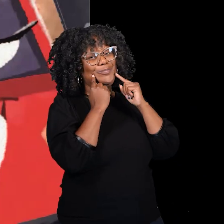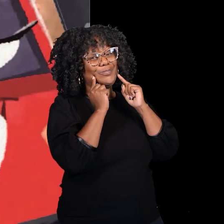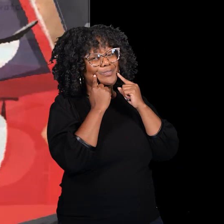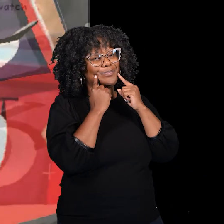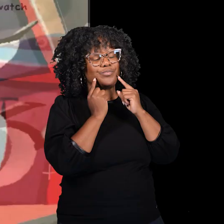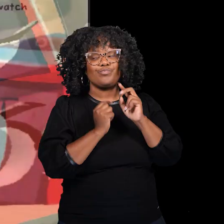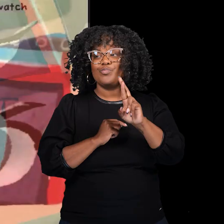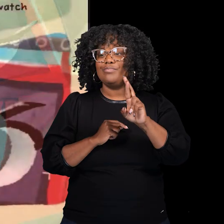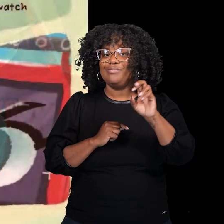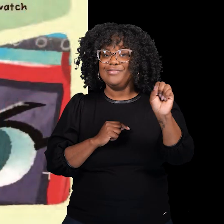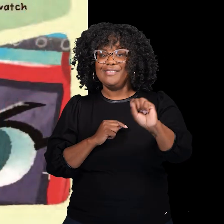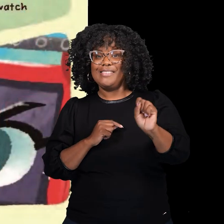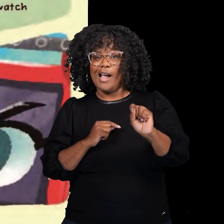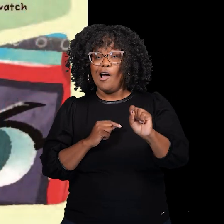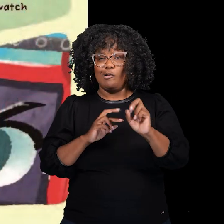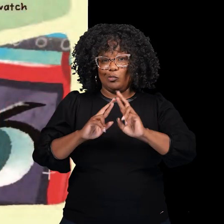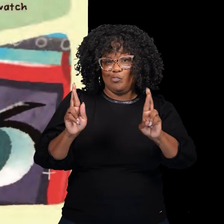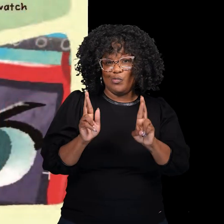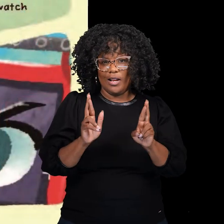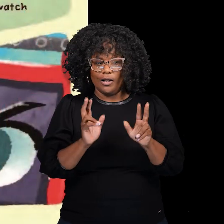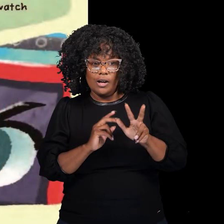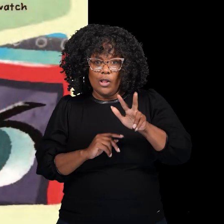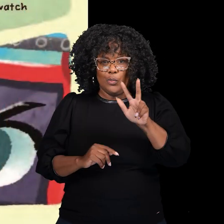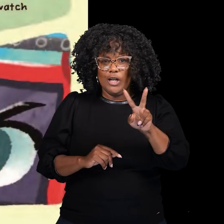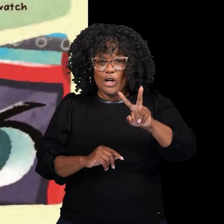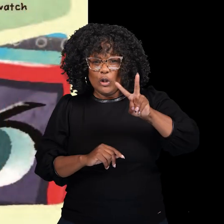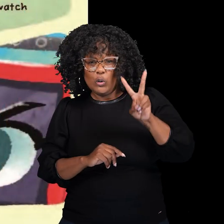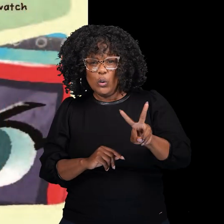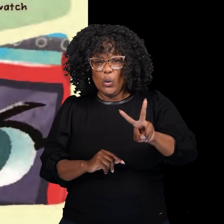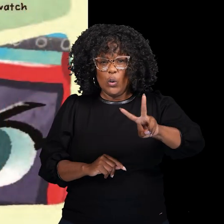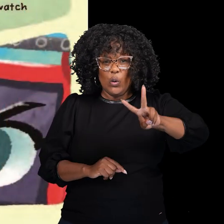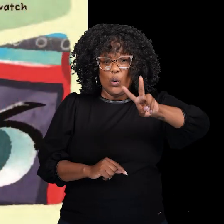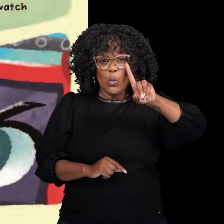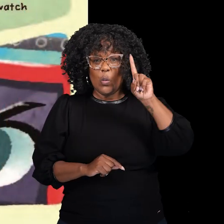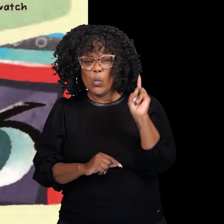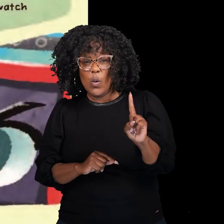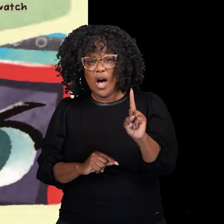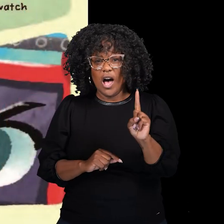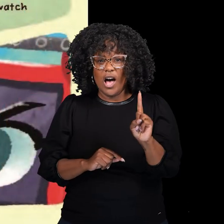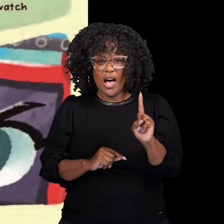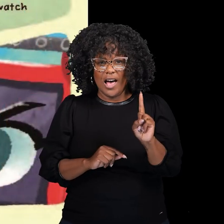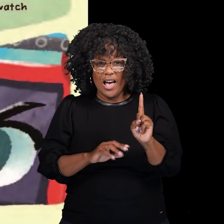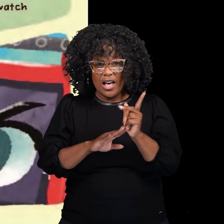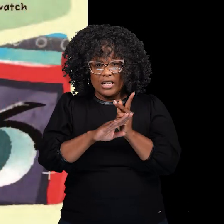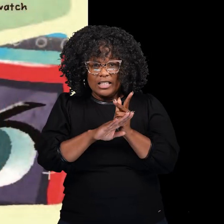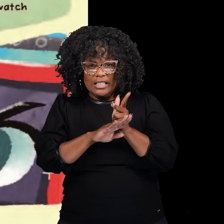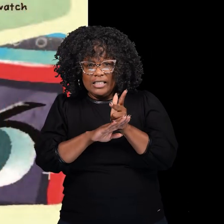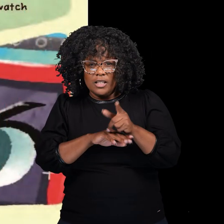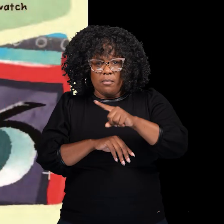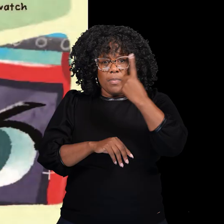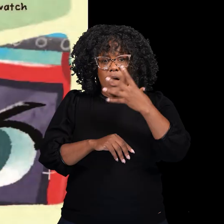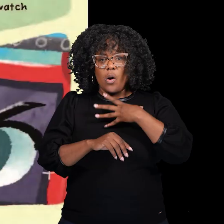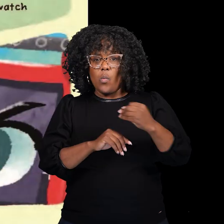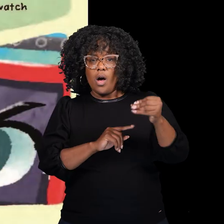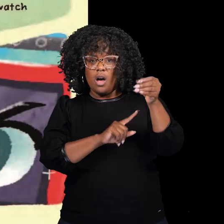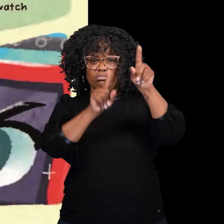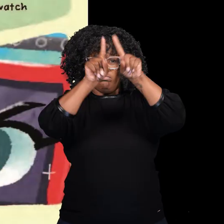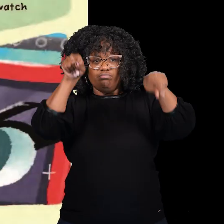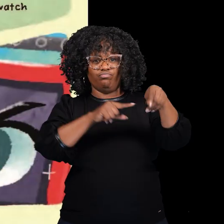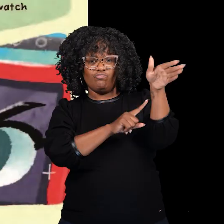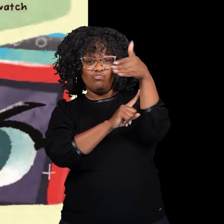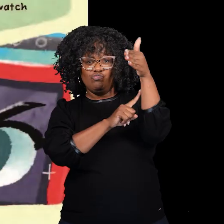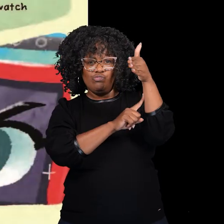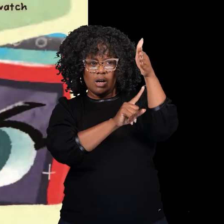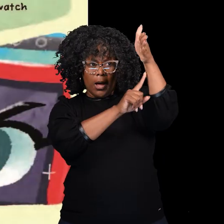grins. Ruby and Scout, get ready to drive in 3, 2, 1. A black and white